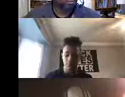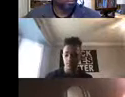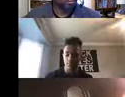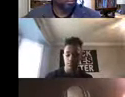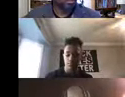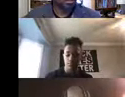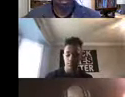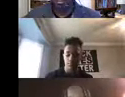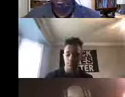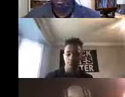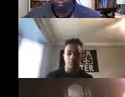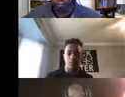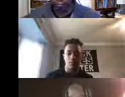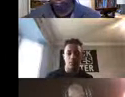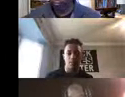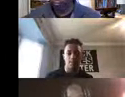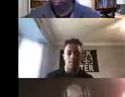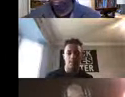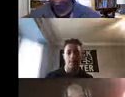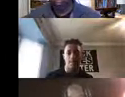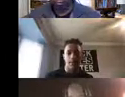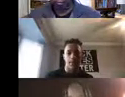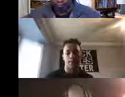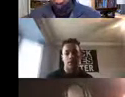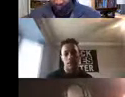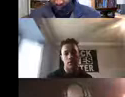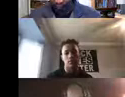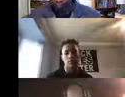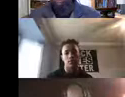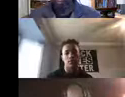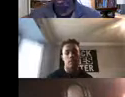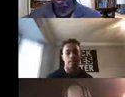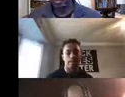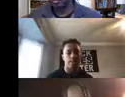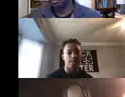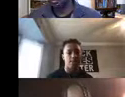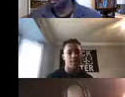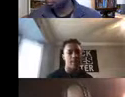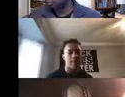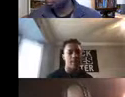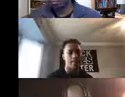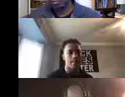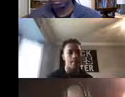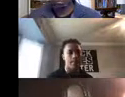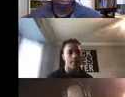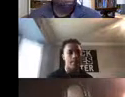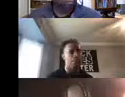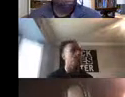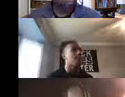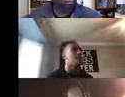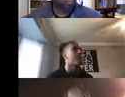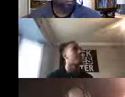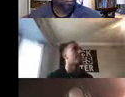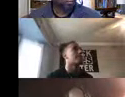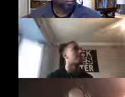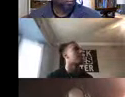experience. It was, they did not earn academic credit. It was totally voluntary. It was a